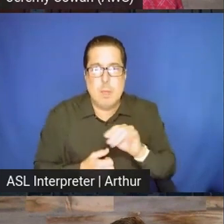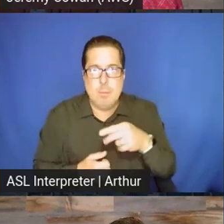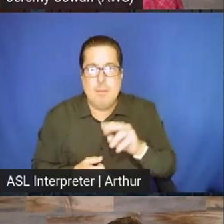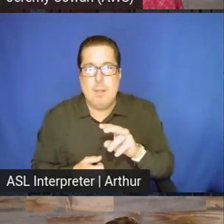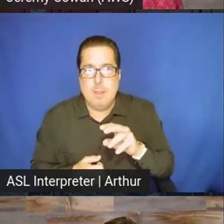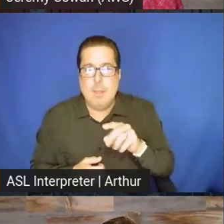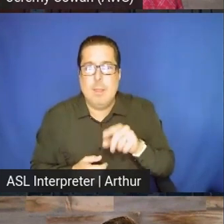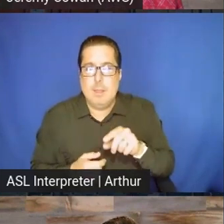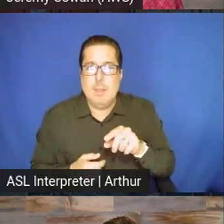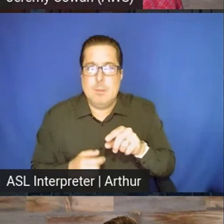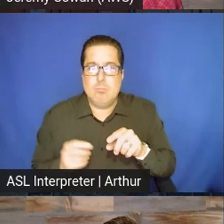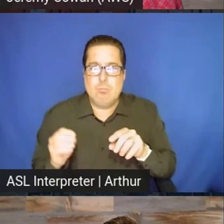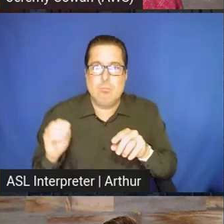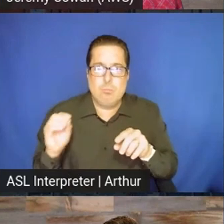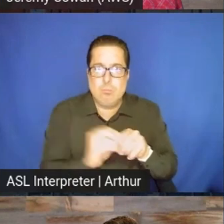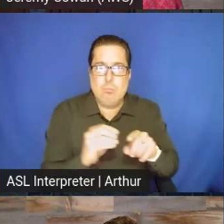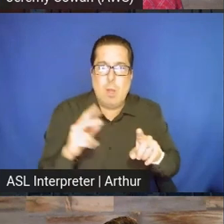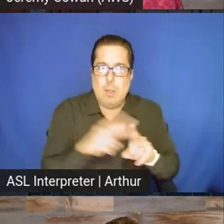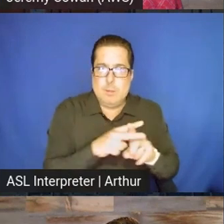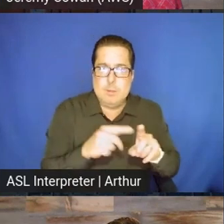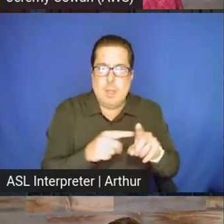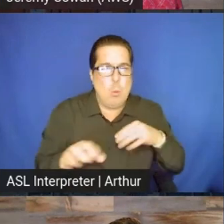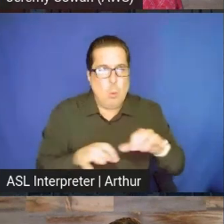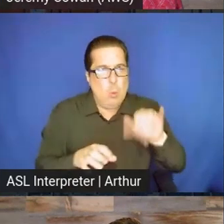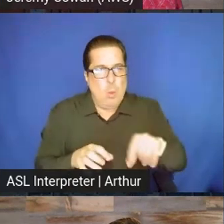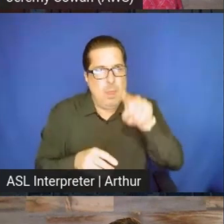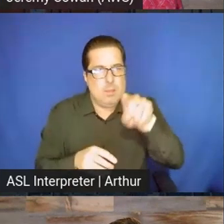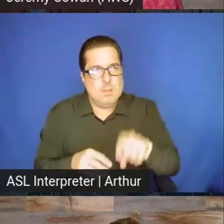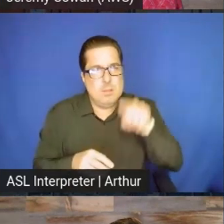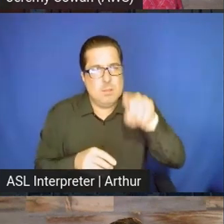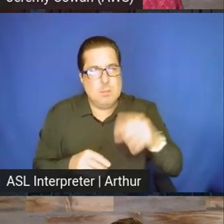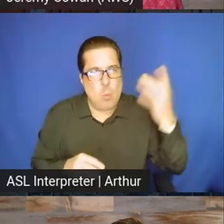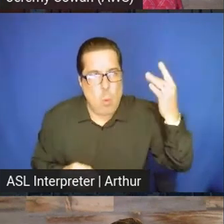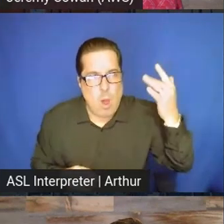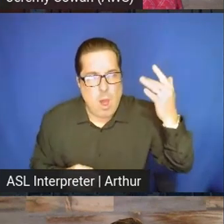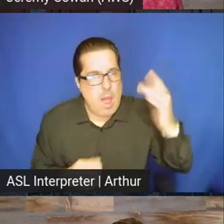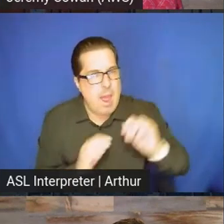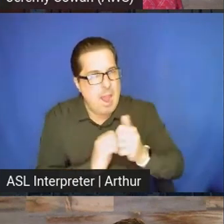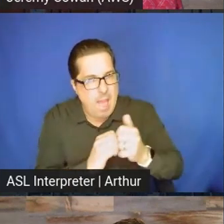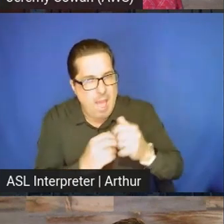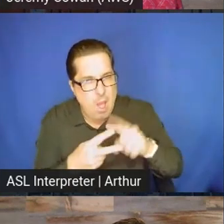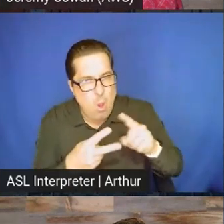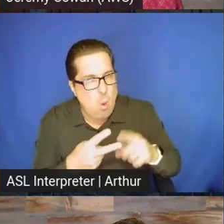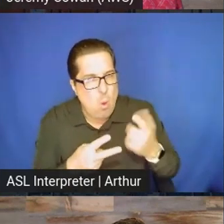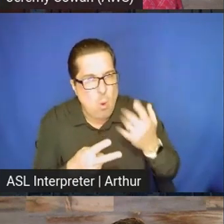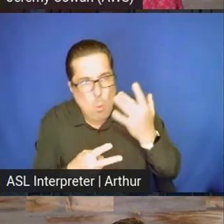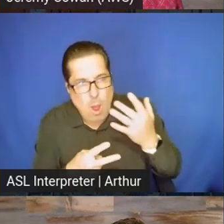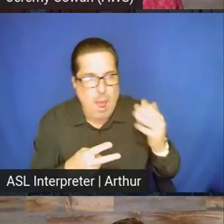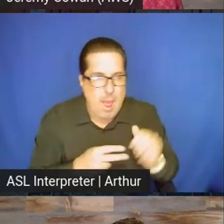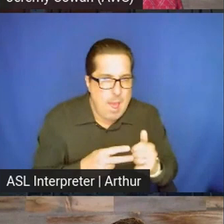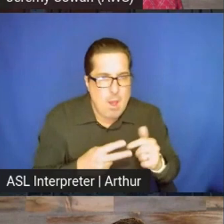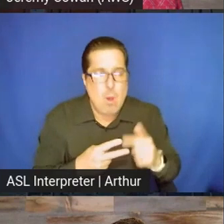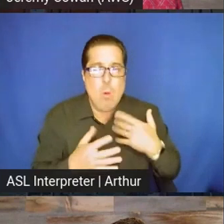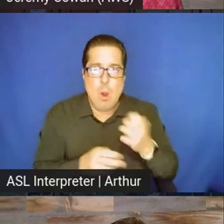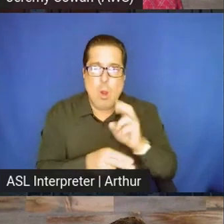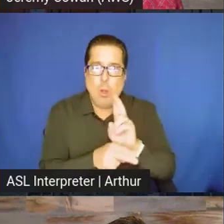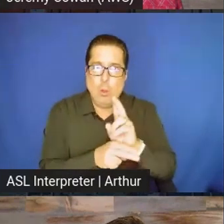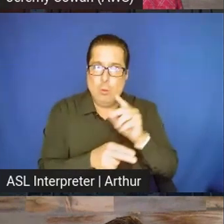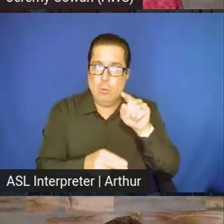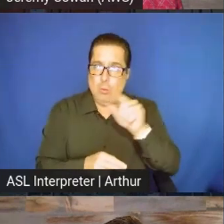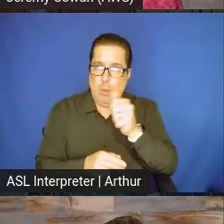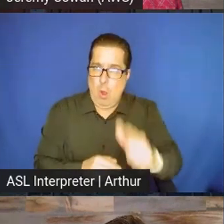So why are we doing this, and how did we do this, right? Although we want everybody to use and migrate